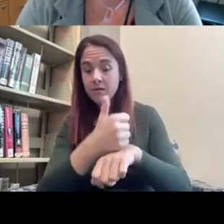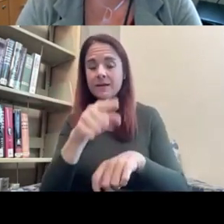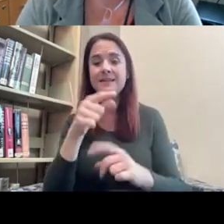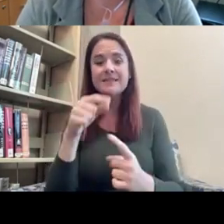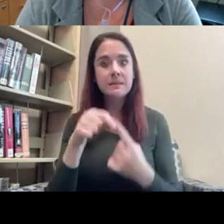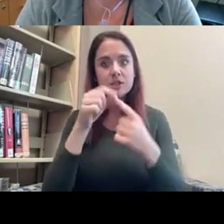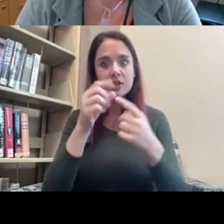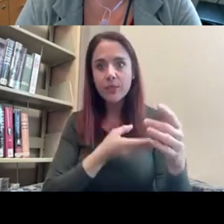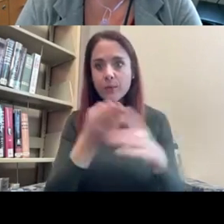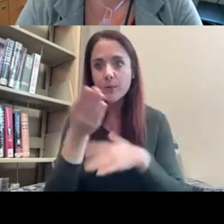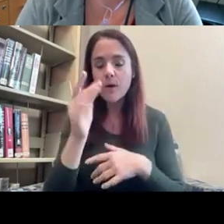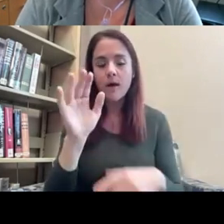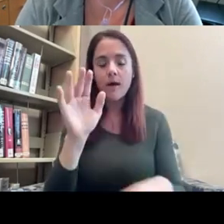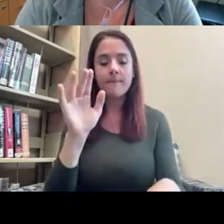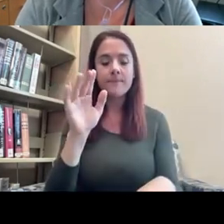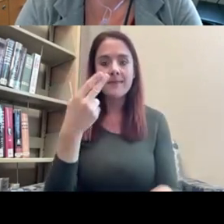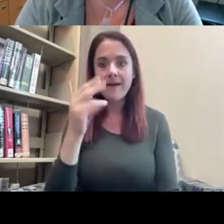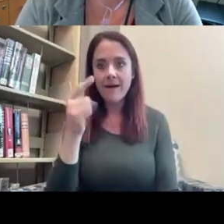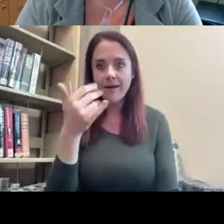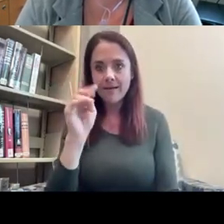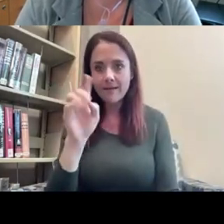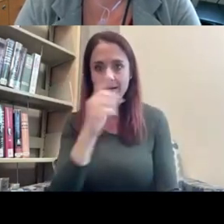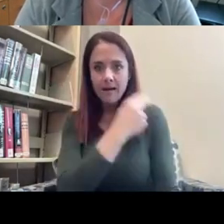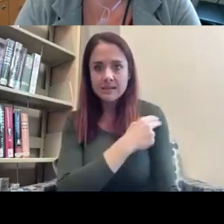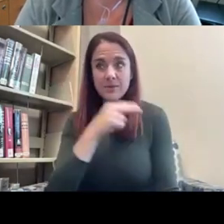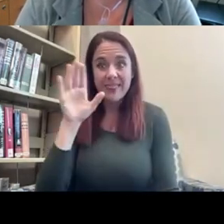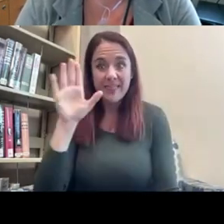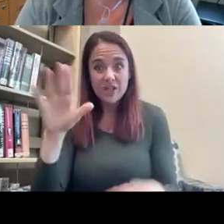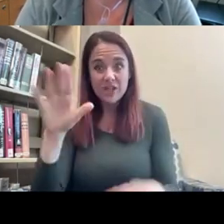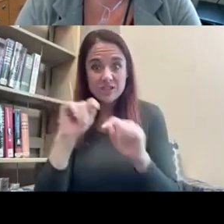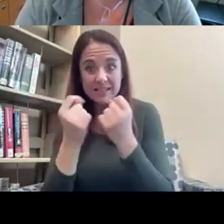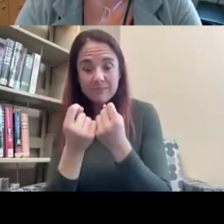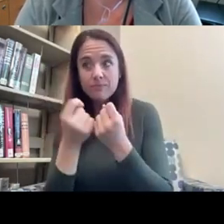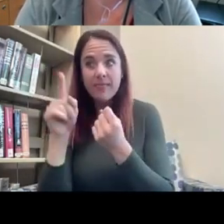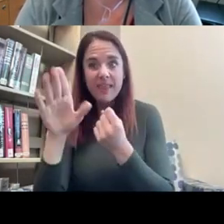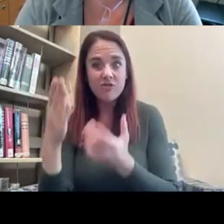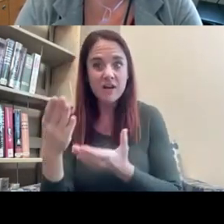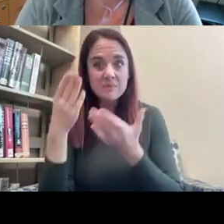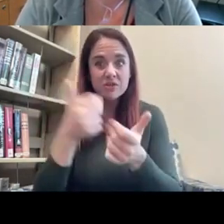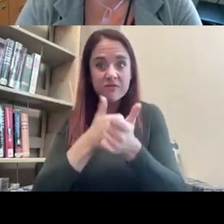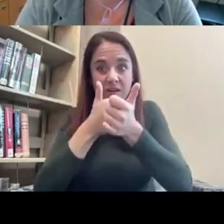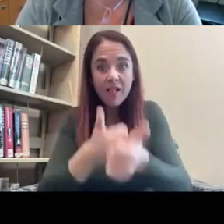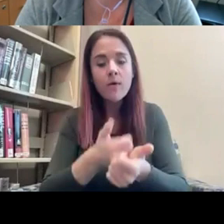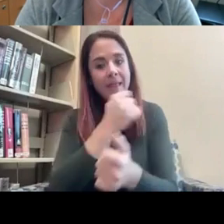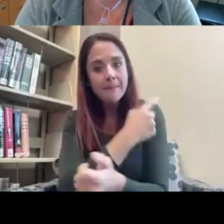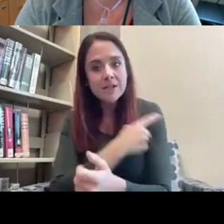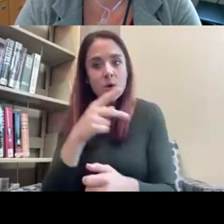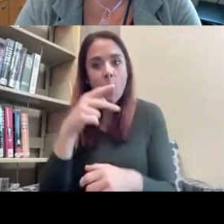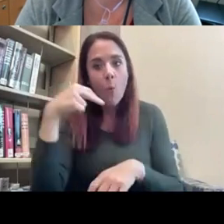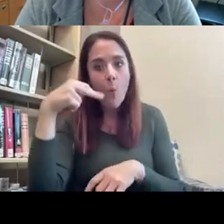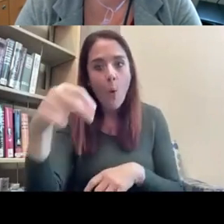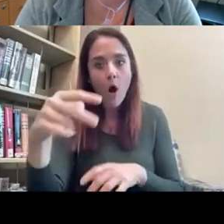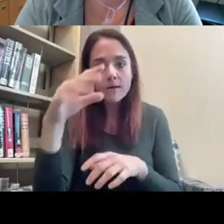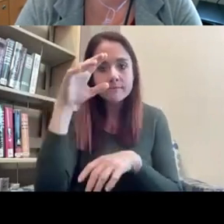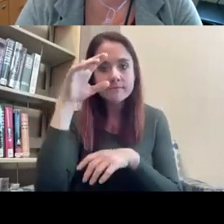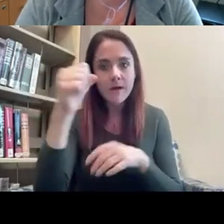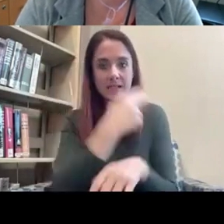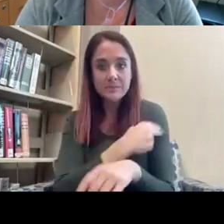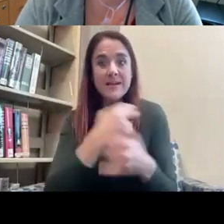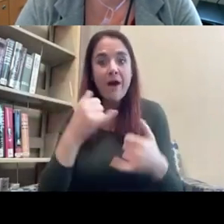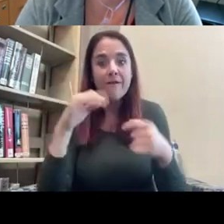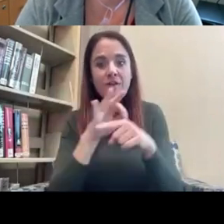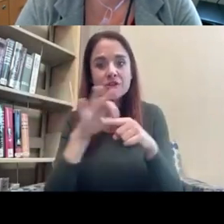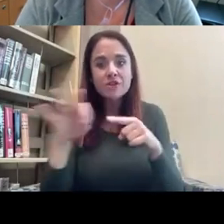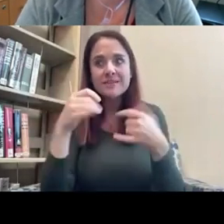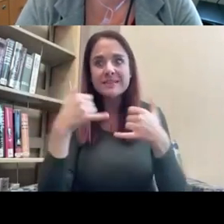through Highland Hospital's palliative care team recommendations, that patient walked out of our hospital, is now functional